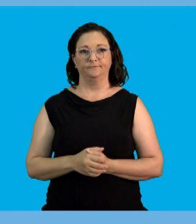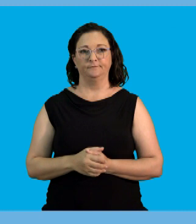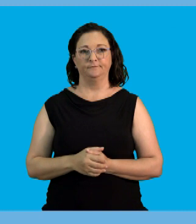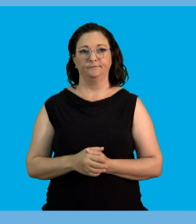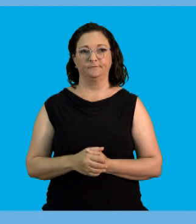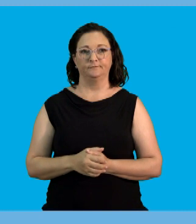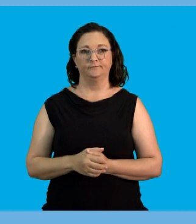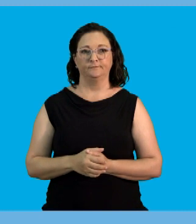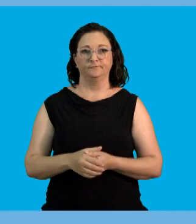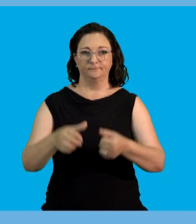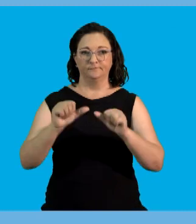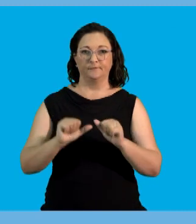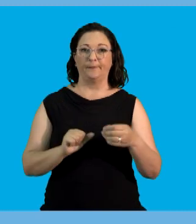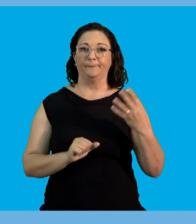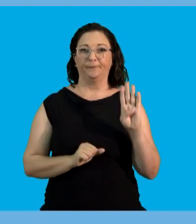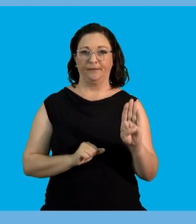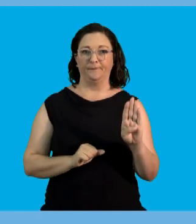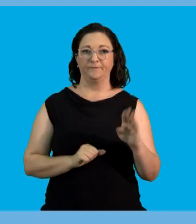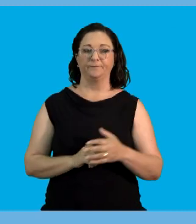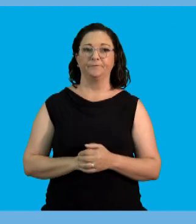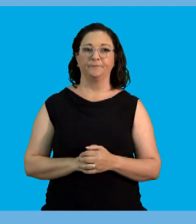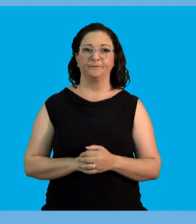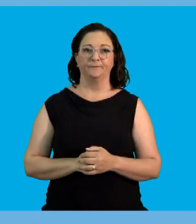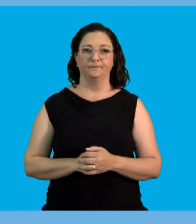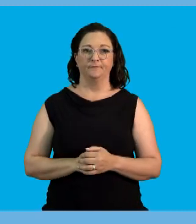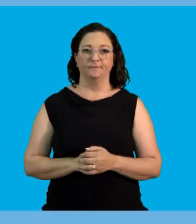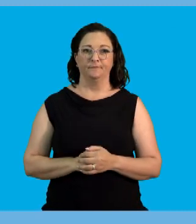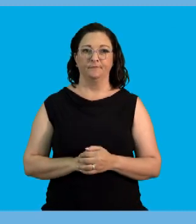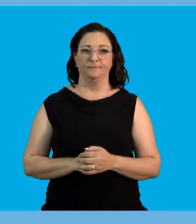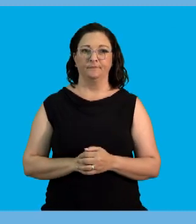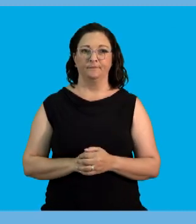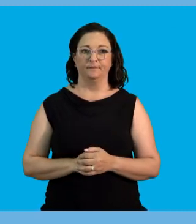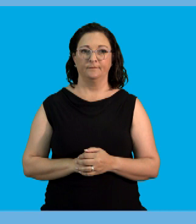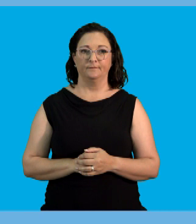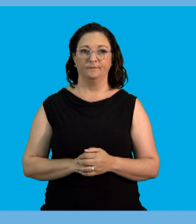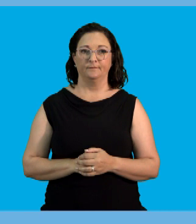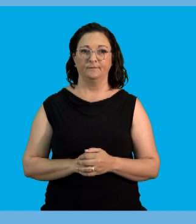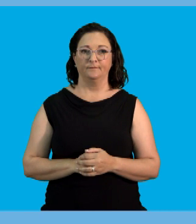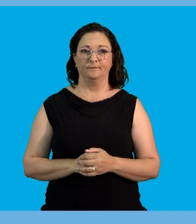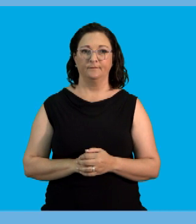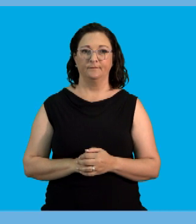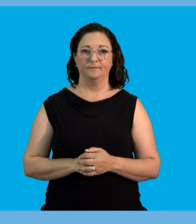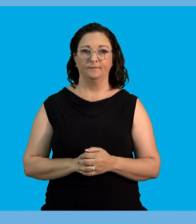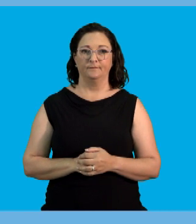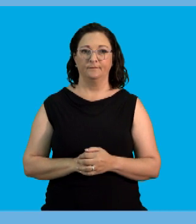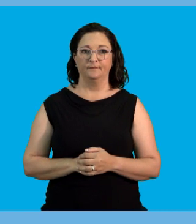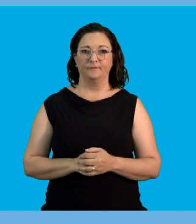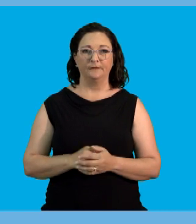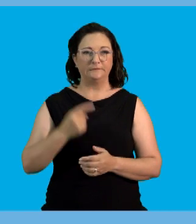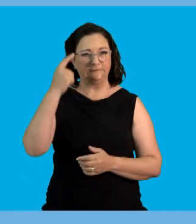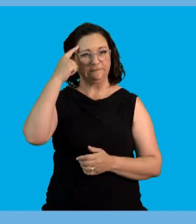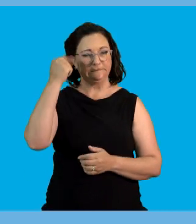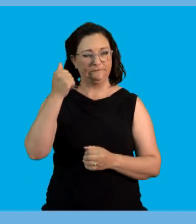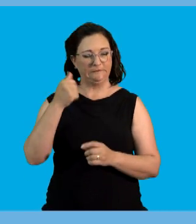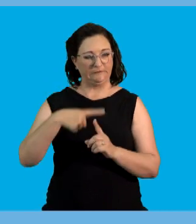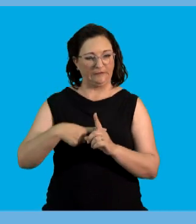question B says, do you think the brass ball will have more mass after it has expanded? Explain your answer. Remember, once